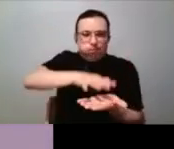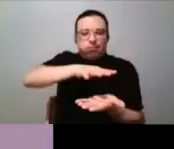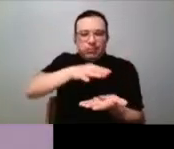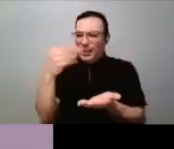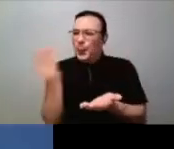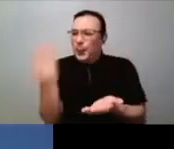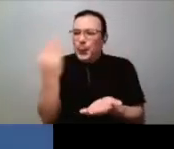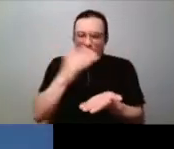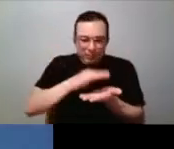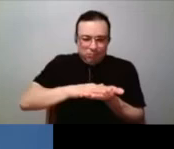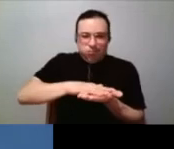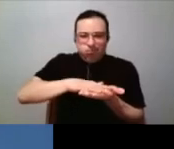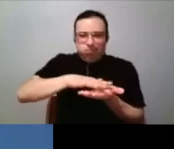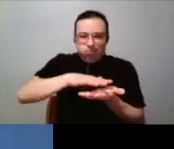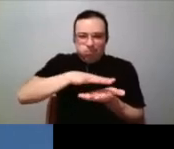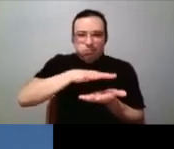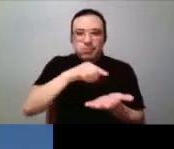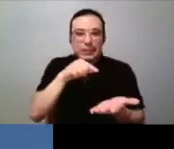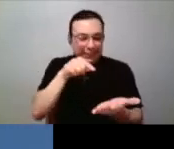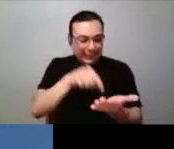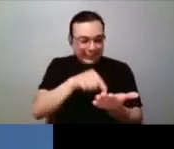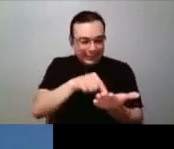ectoplasm of what called itself modernity.